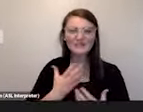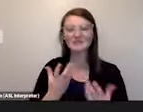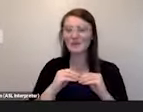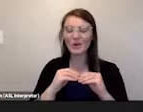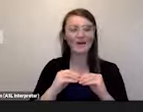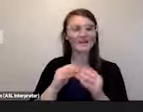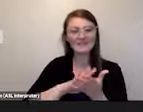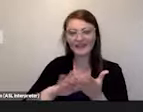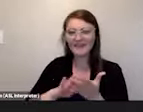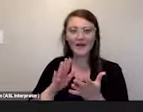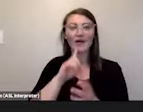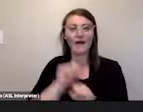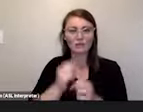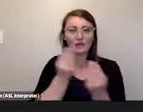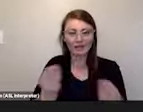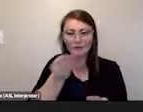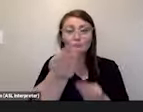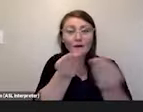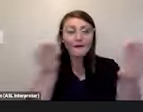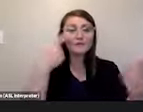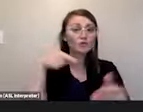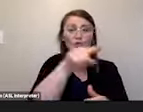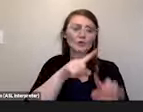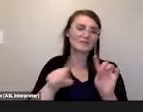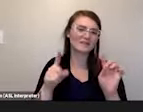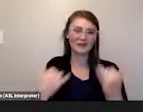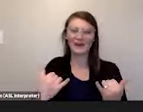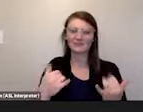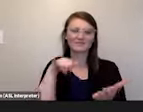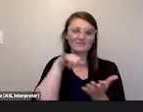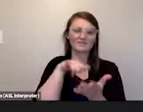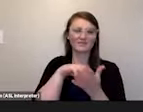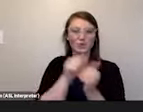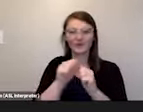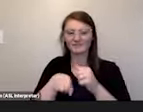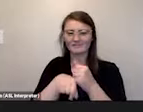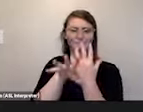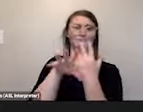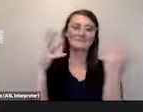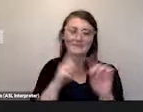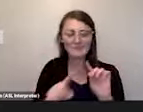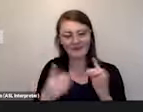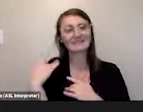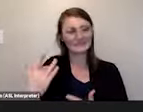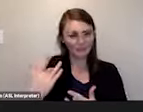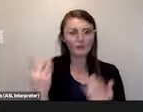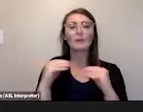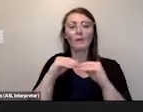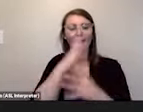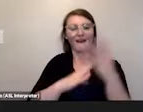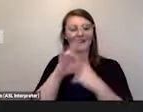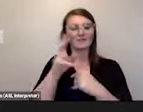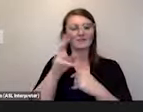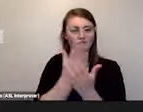things. Unfortunately, that isn't really possible with doing this virtually, but normally I'd have a lot of hands-on stuff to pass around.